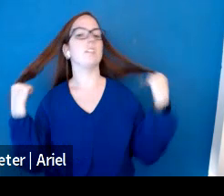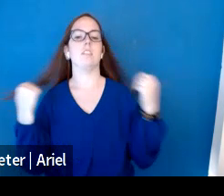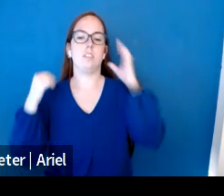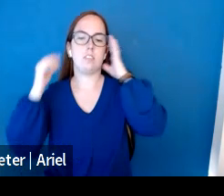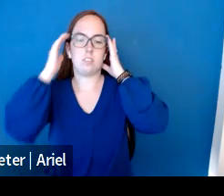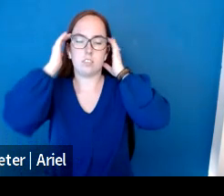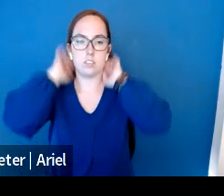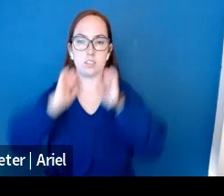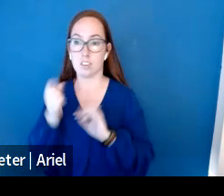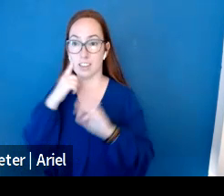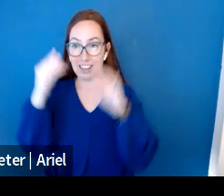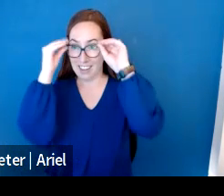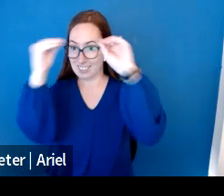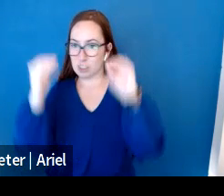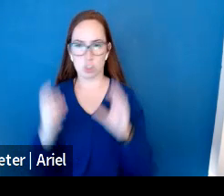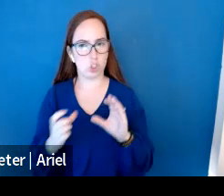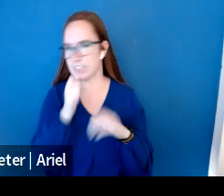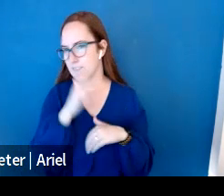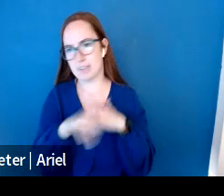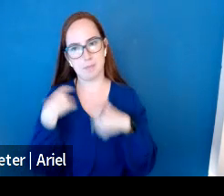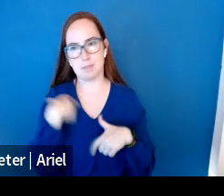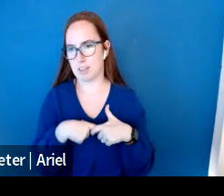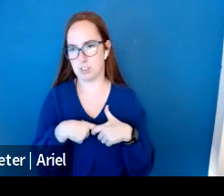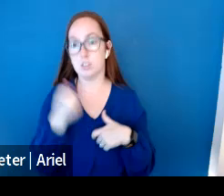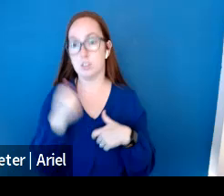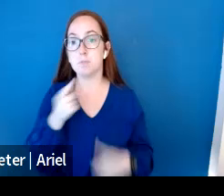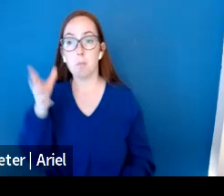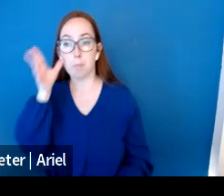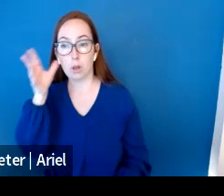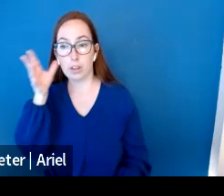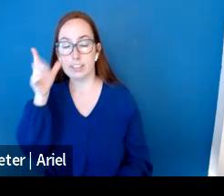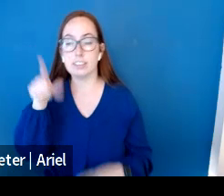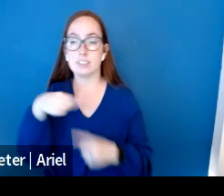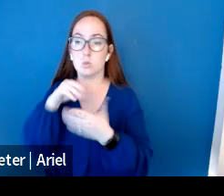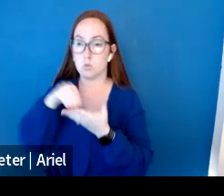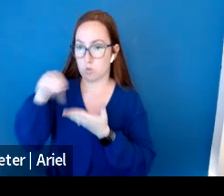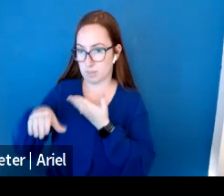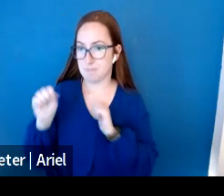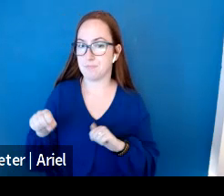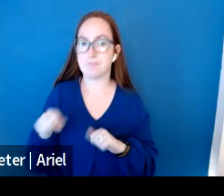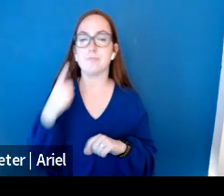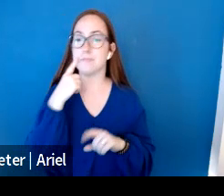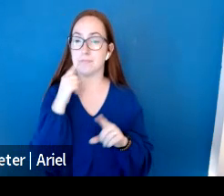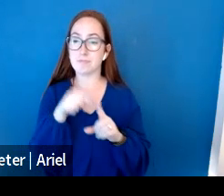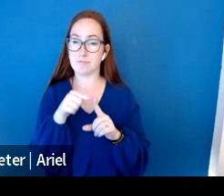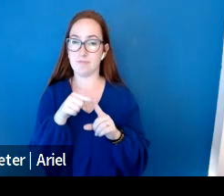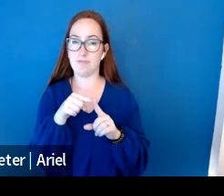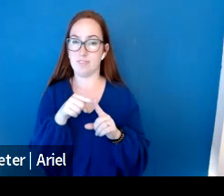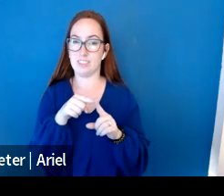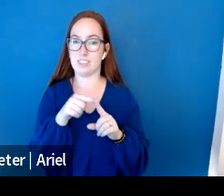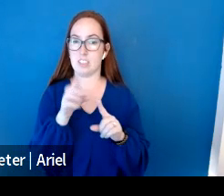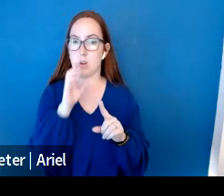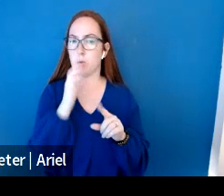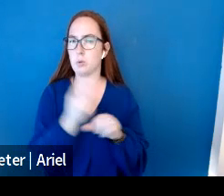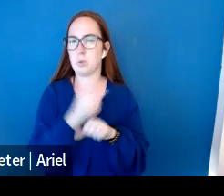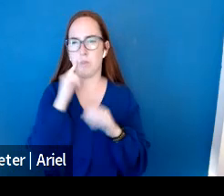in Spanish for the teacher, just for the student and the parent. But obviously, this is something that you'd want to use at the tier 1